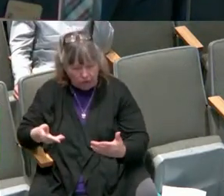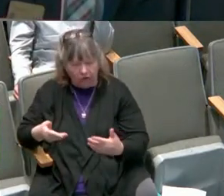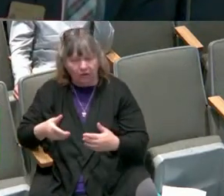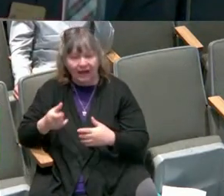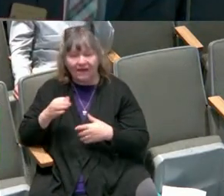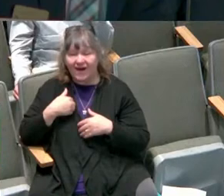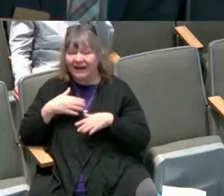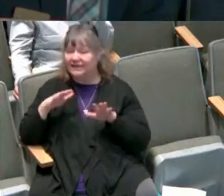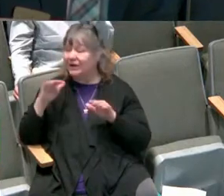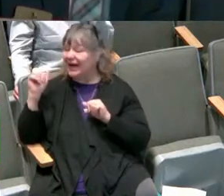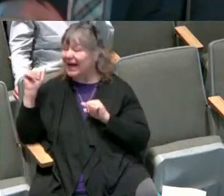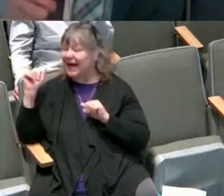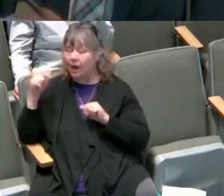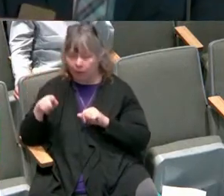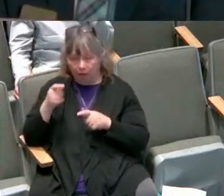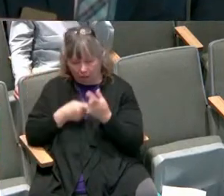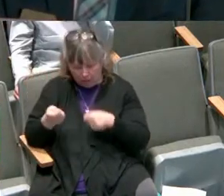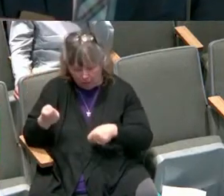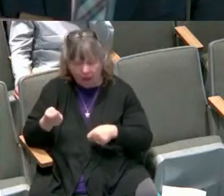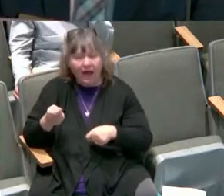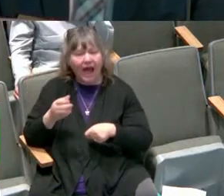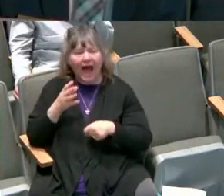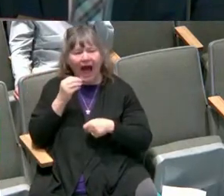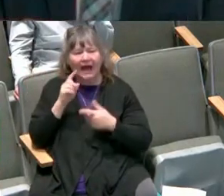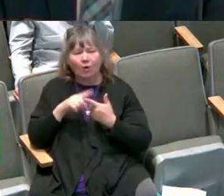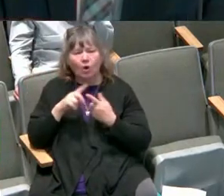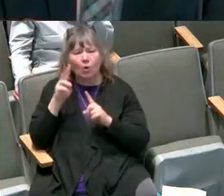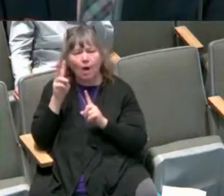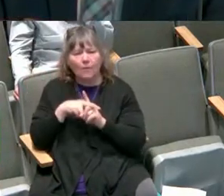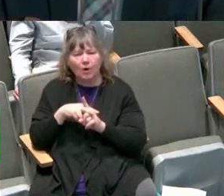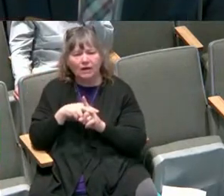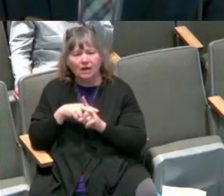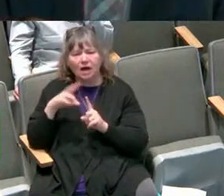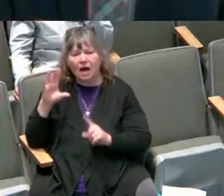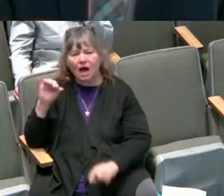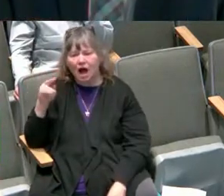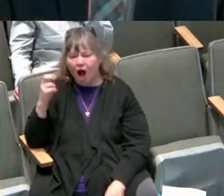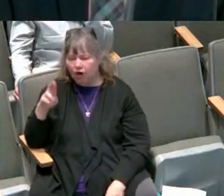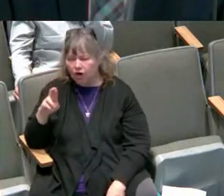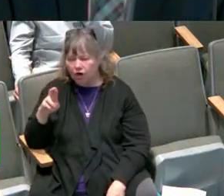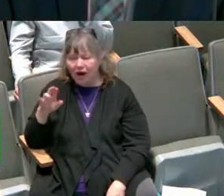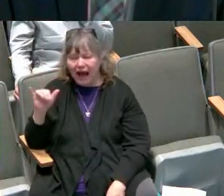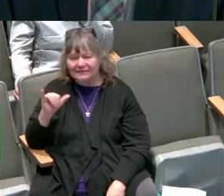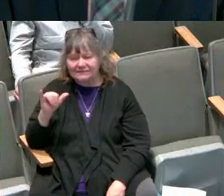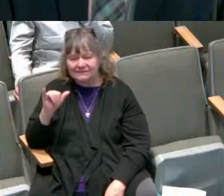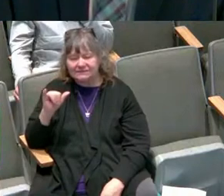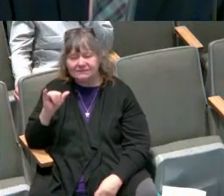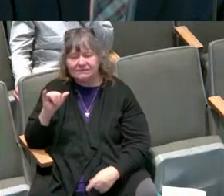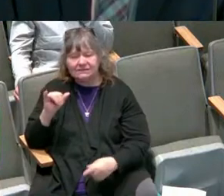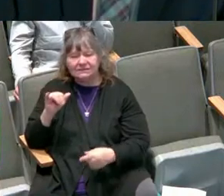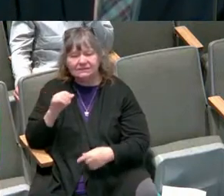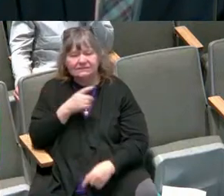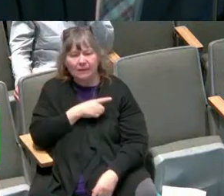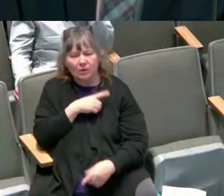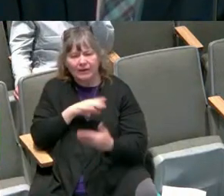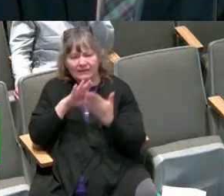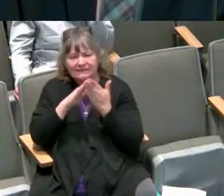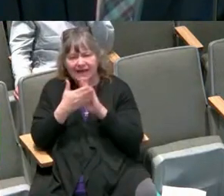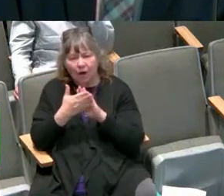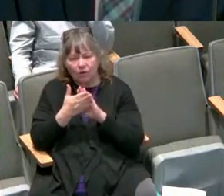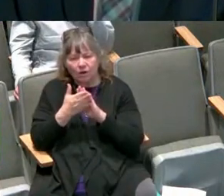I need to step away for a minute so I'd like to appoint Connor as a deputy Town moderator